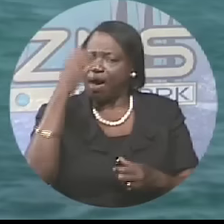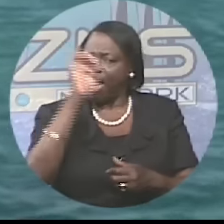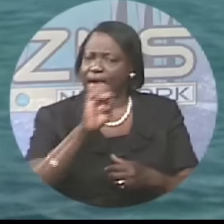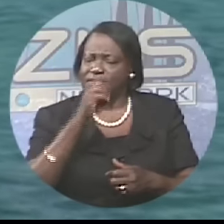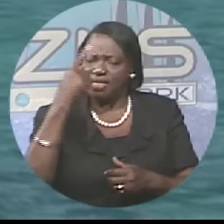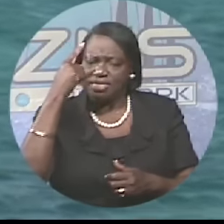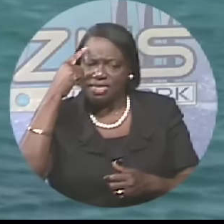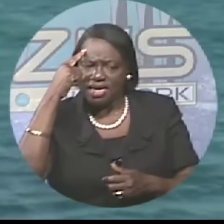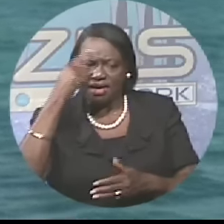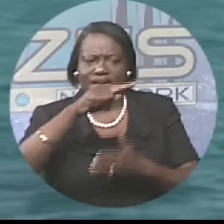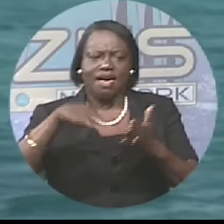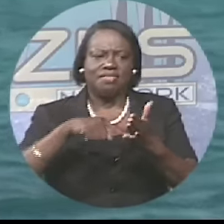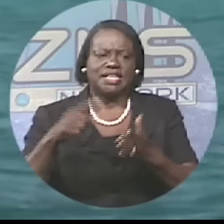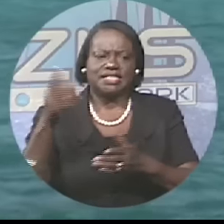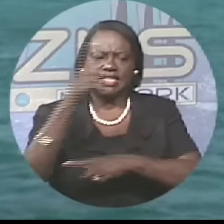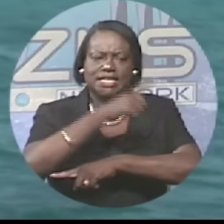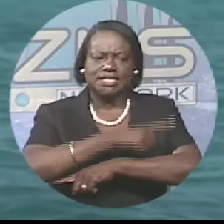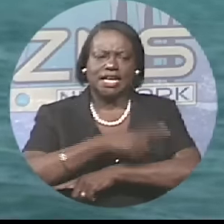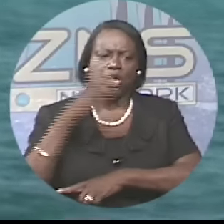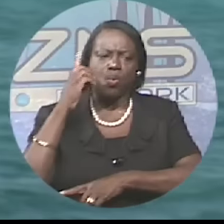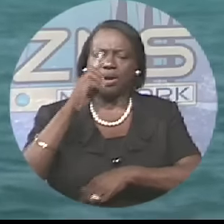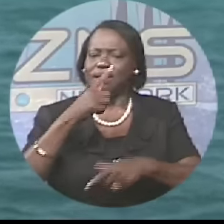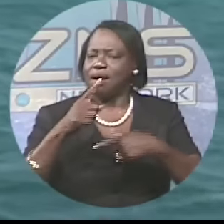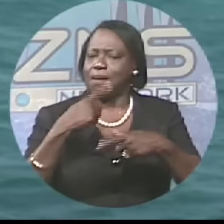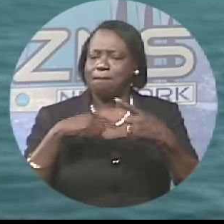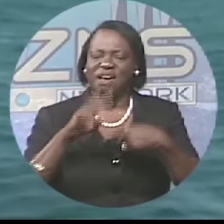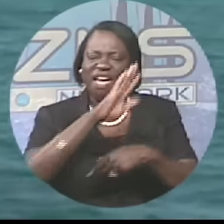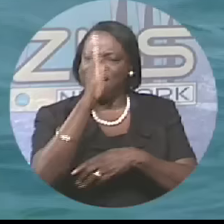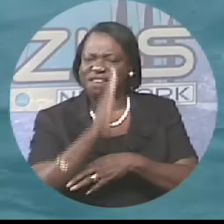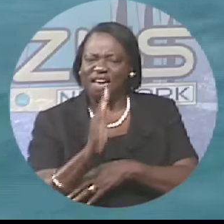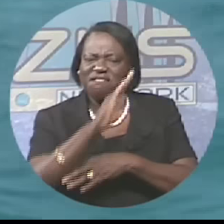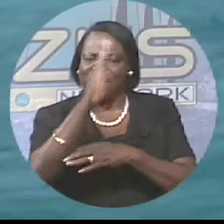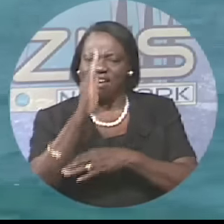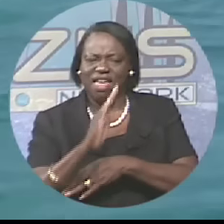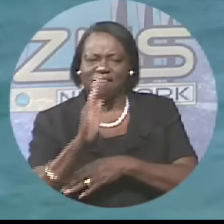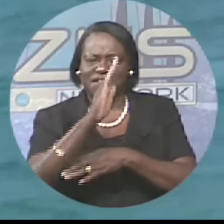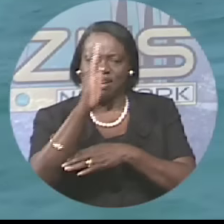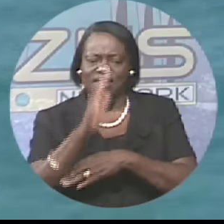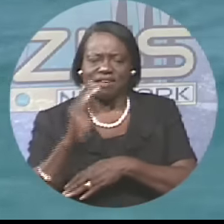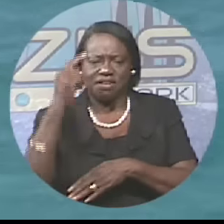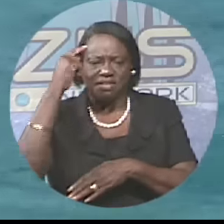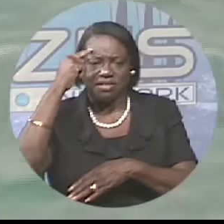come? Julian, never think this day will come, you know. And